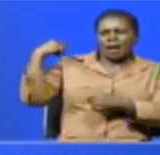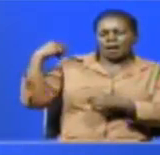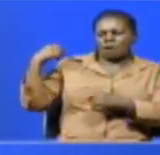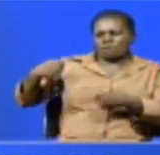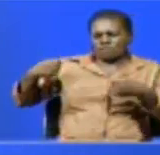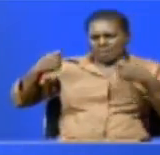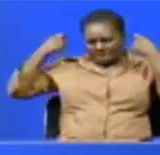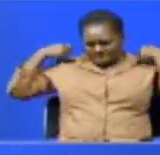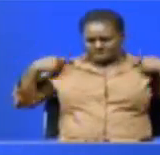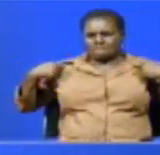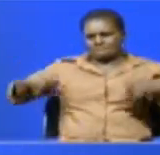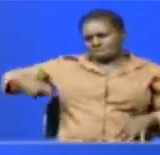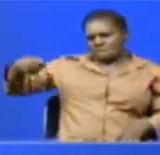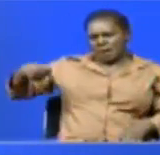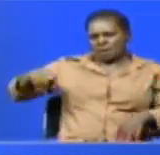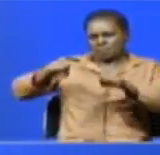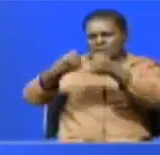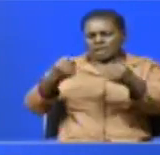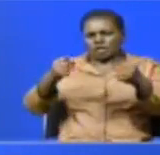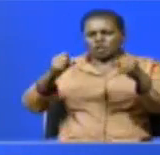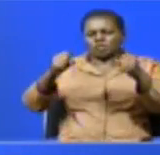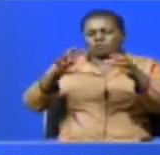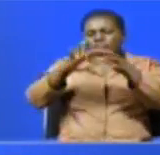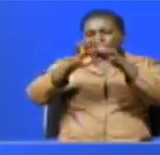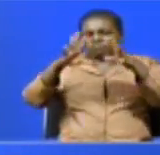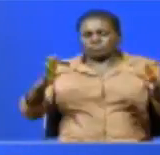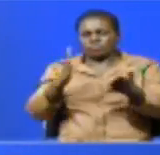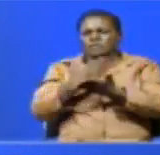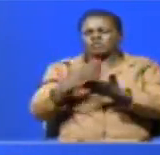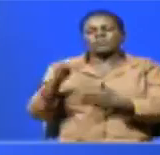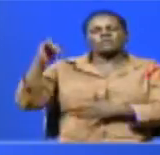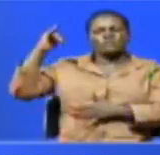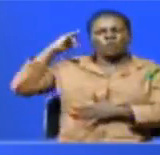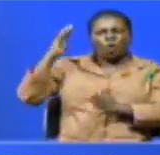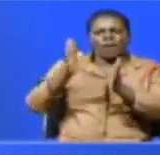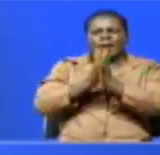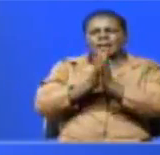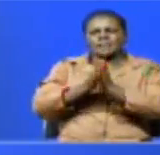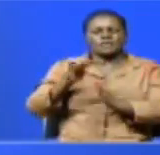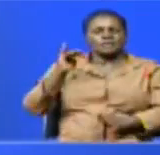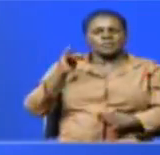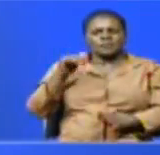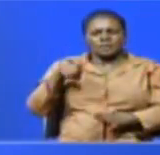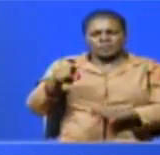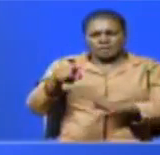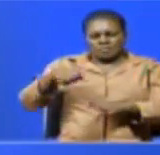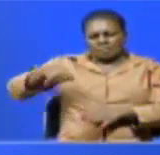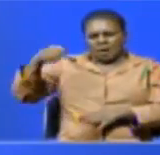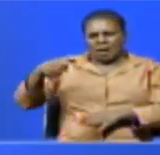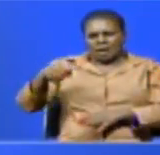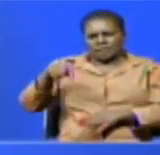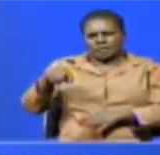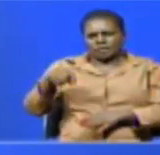bag. Ukienda, u break the connection between the phone na simu, ina brings, kuna